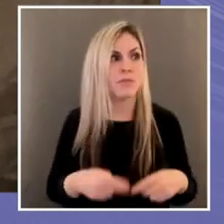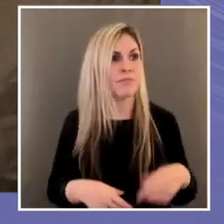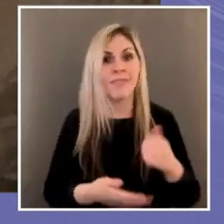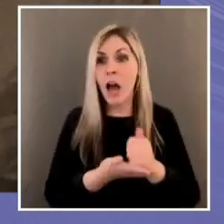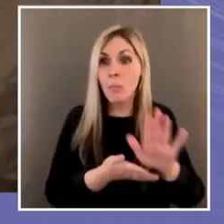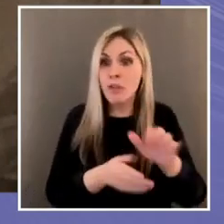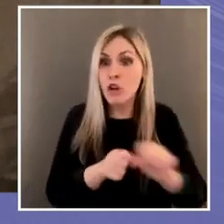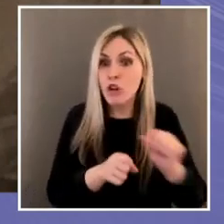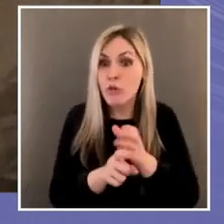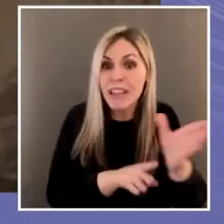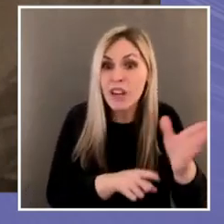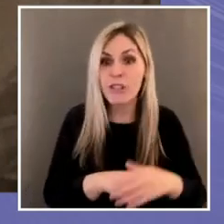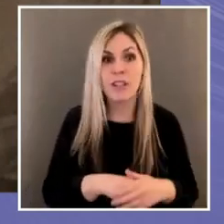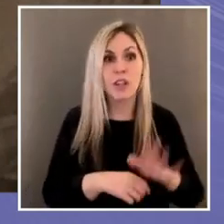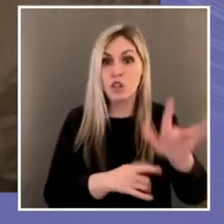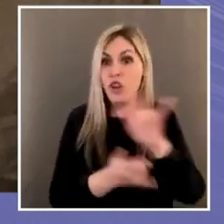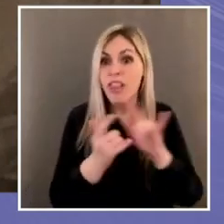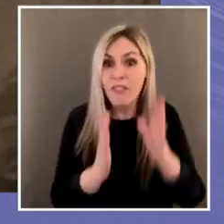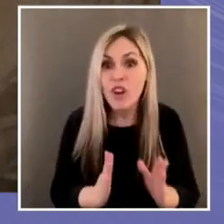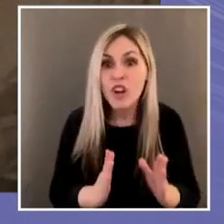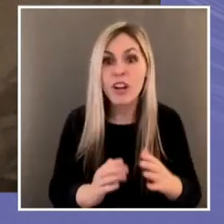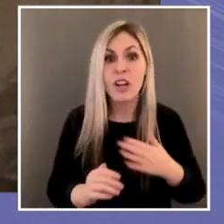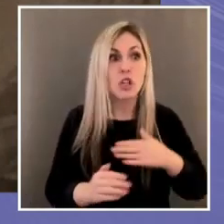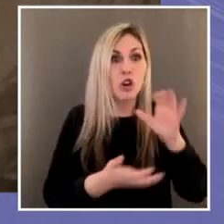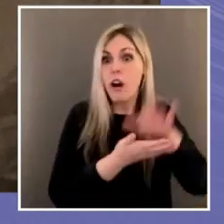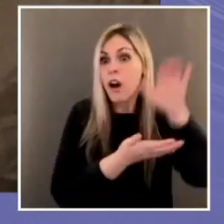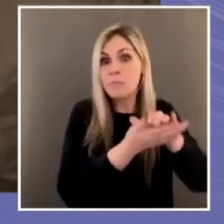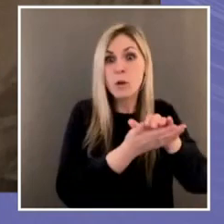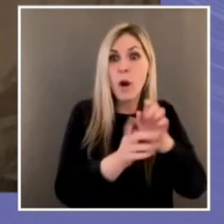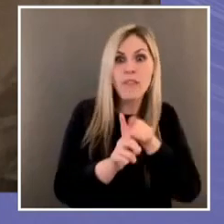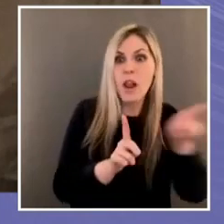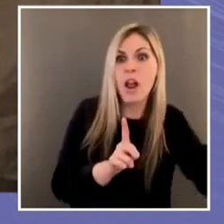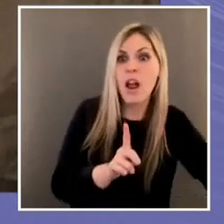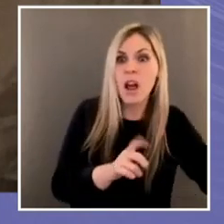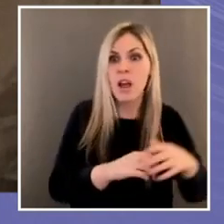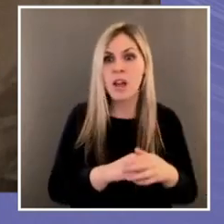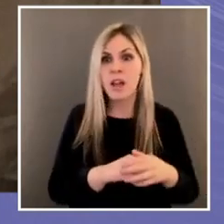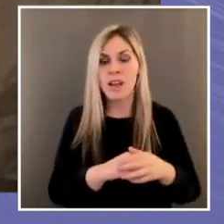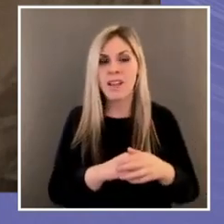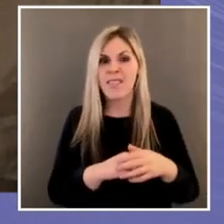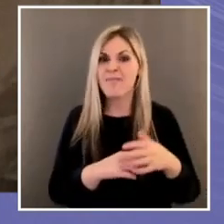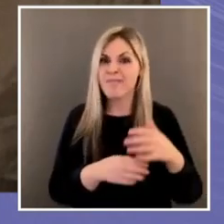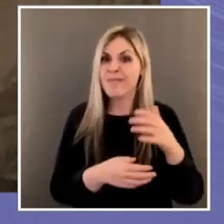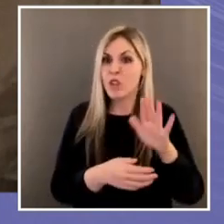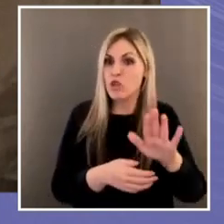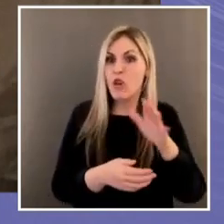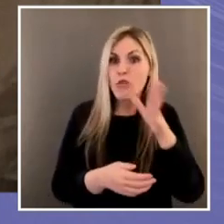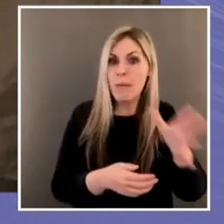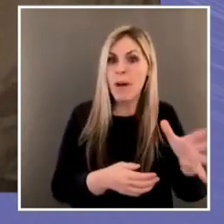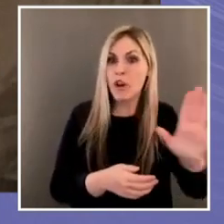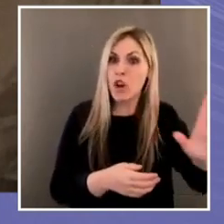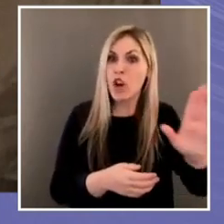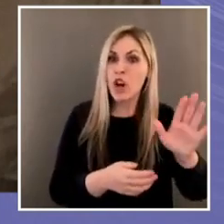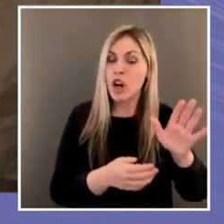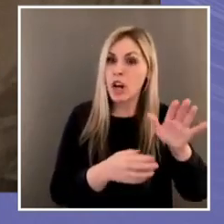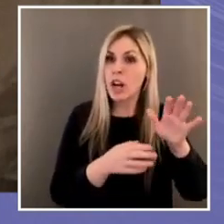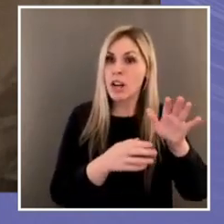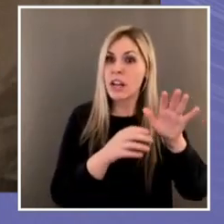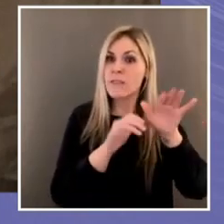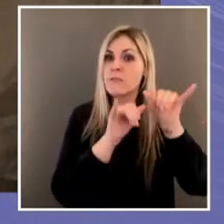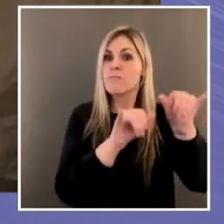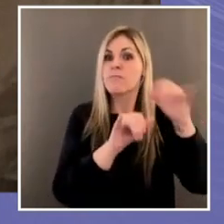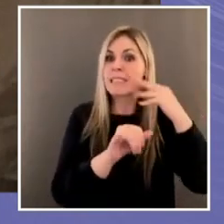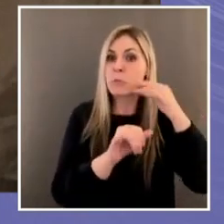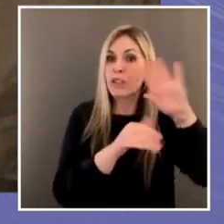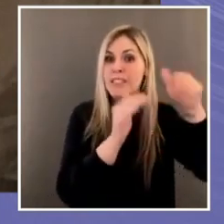your lover, your wandering spouse, make your grandma stay in heaven more gratifying, ease your mama through menopause,